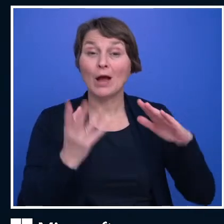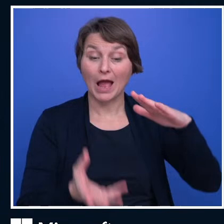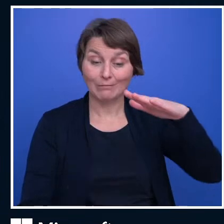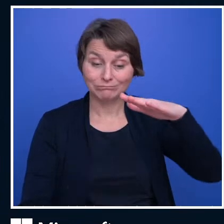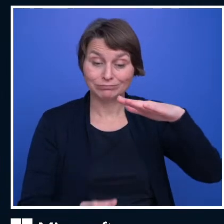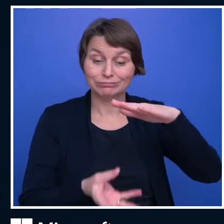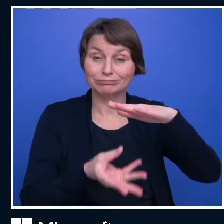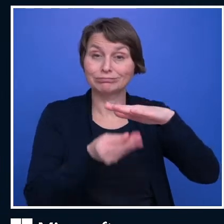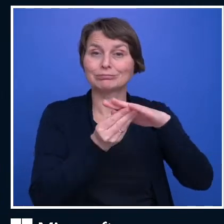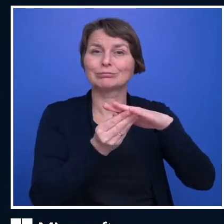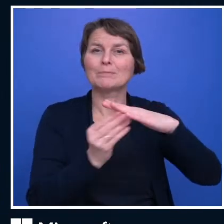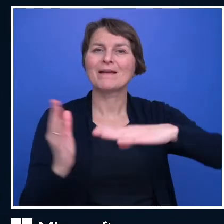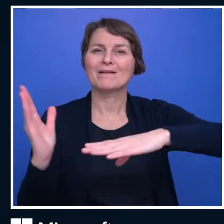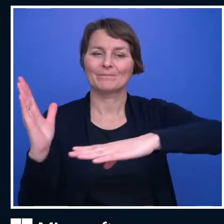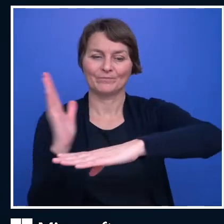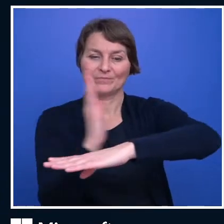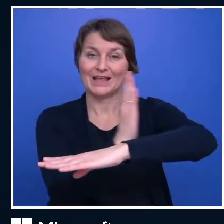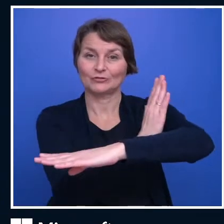dashboard.